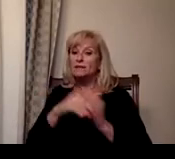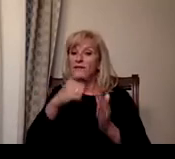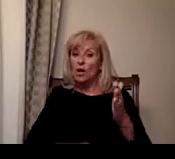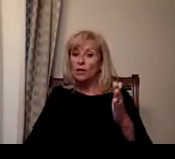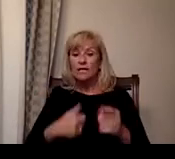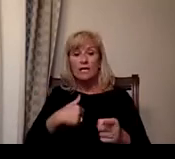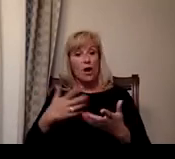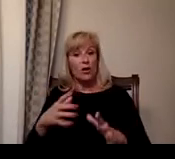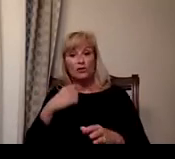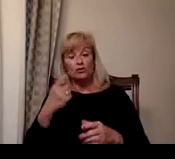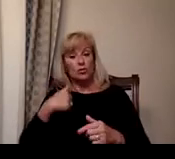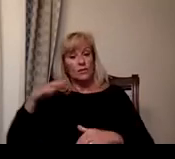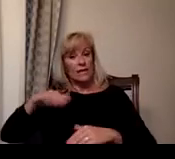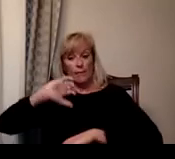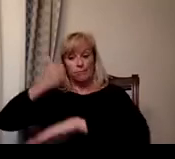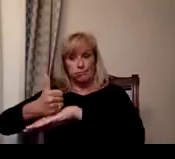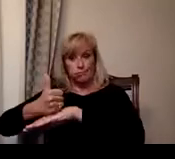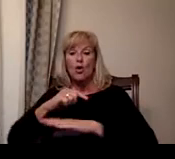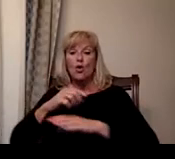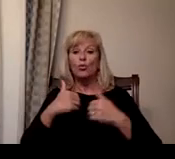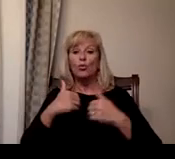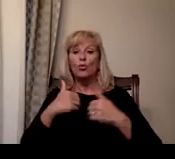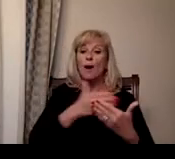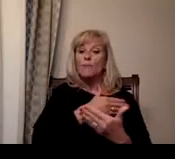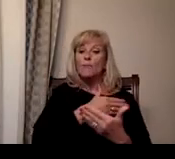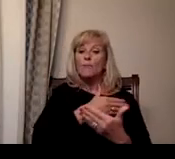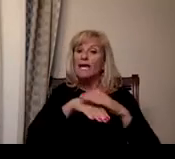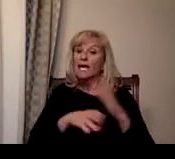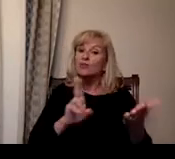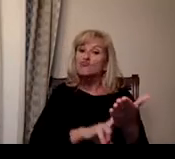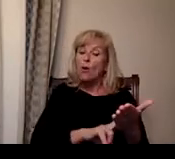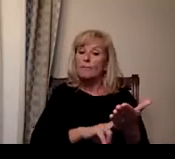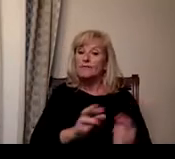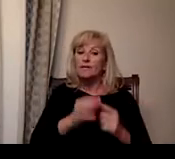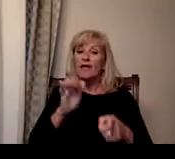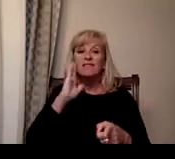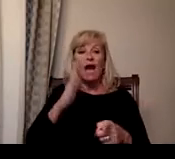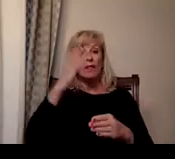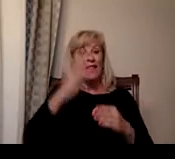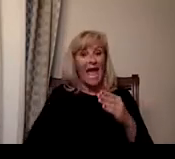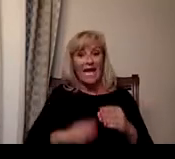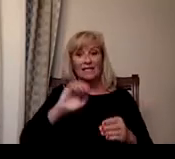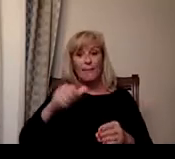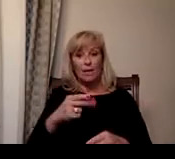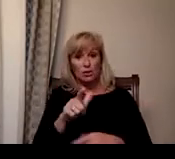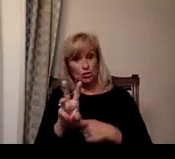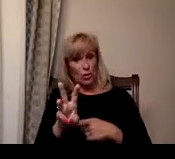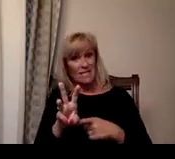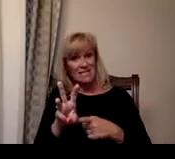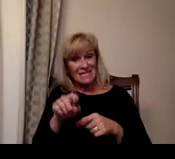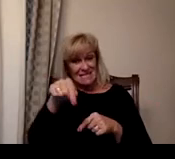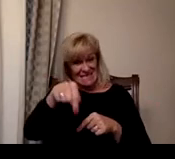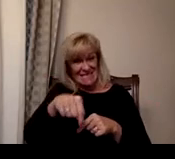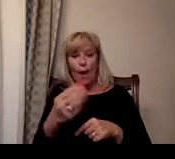not live. We have a pre-enrollment special of $99. That is ending March 26th. That is ending